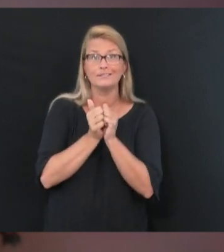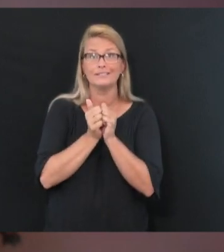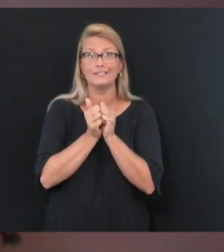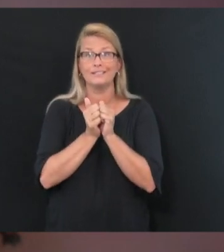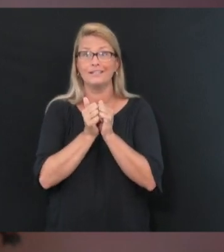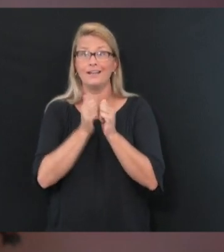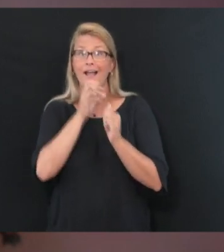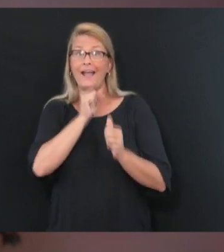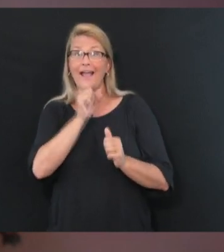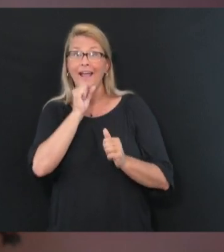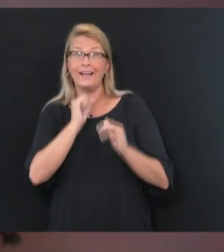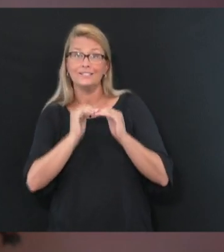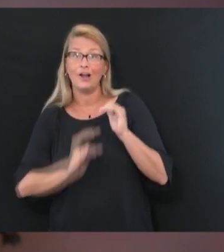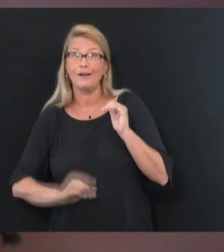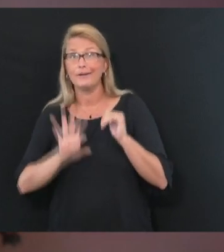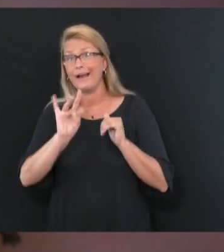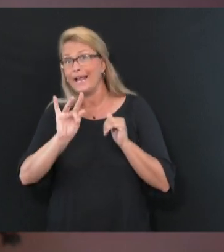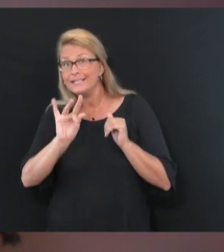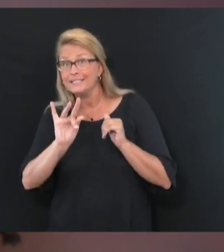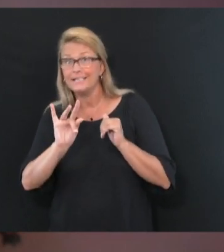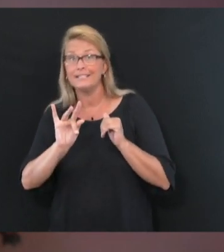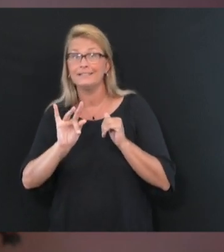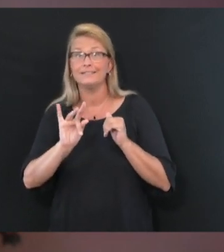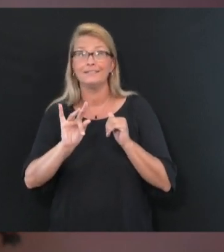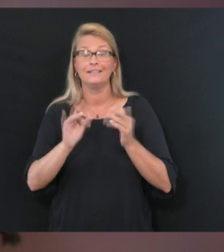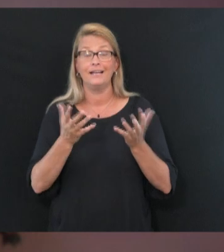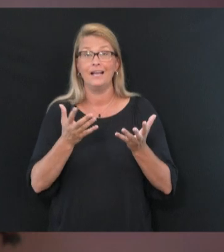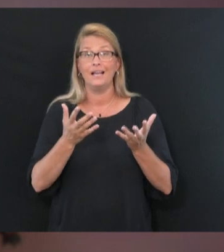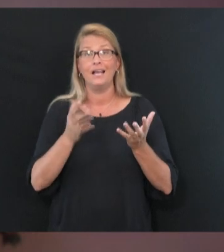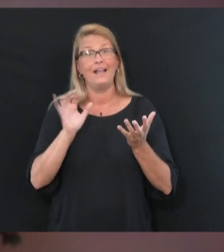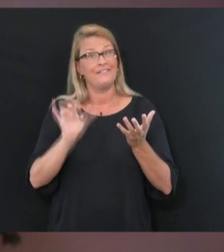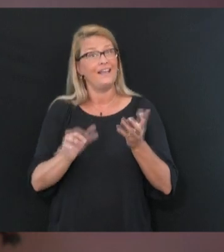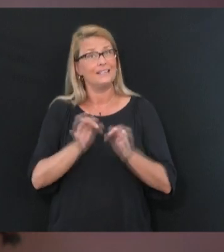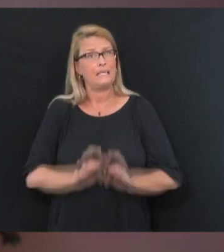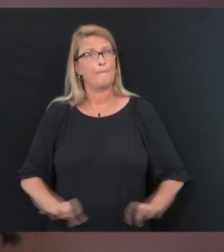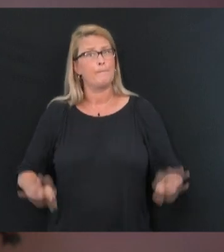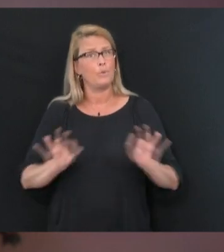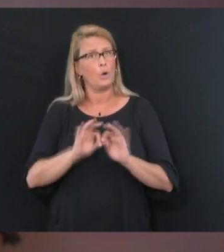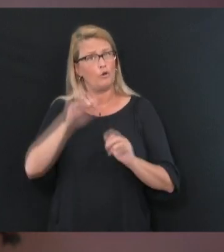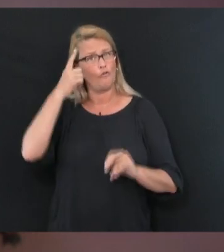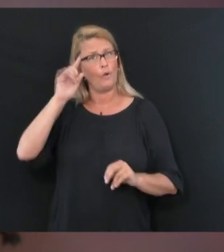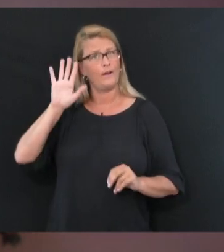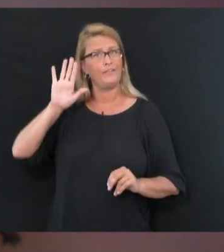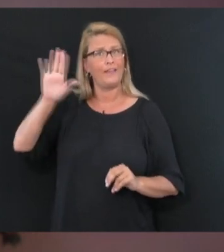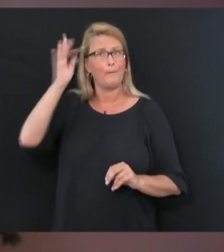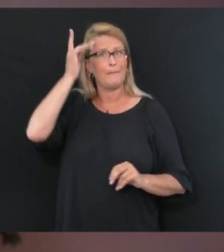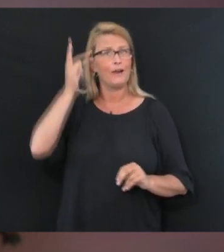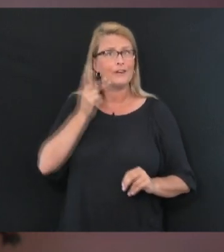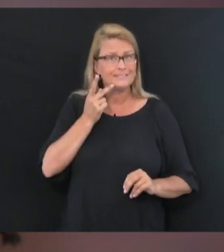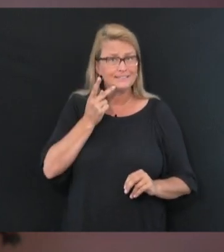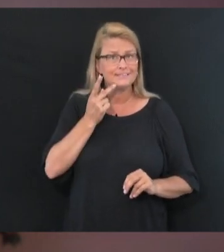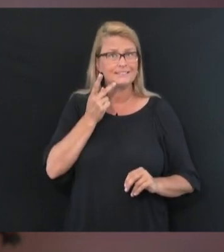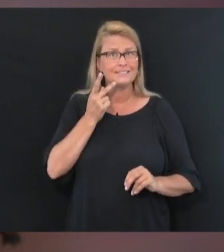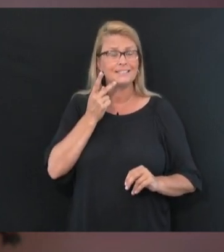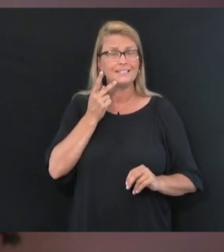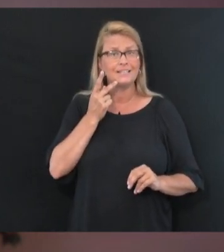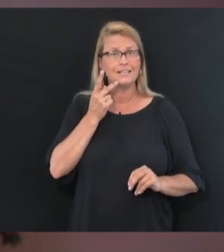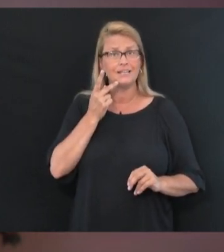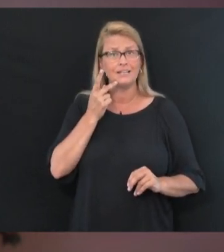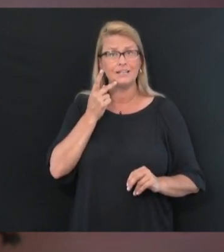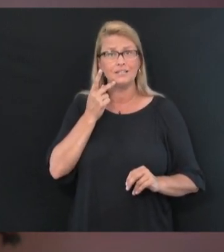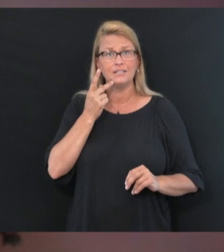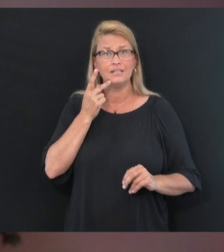under 18 and are minors, then it would be important for their parents and those individuals to